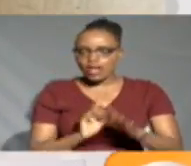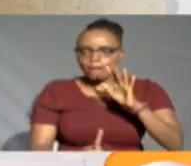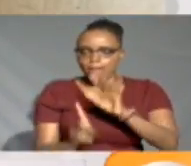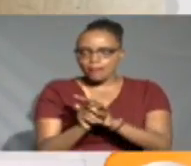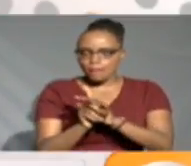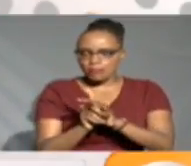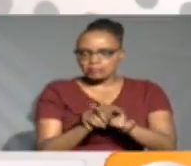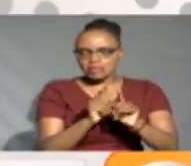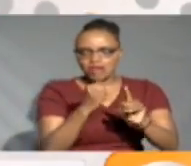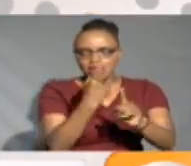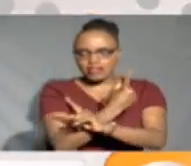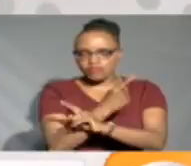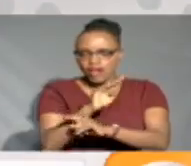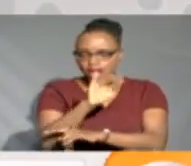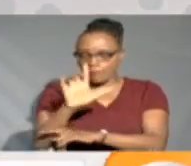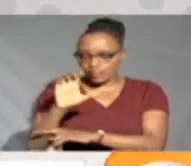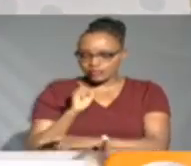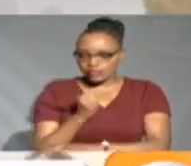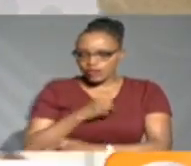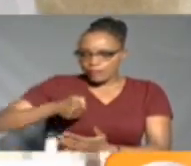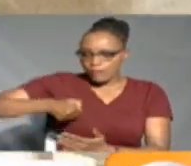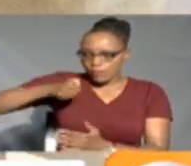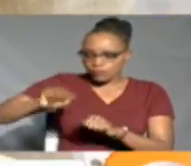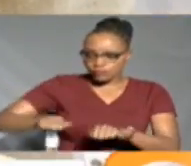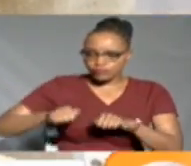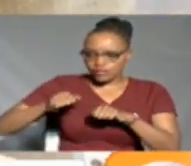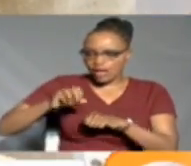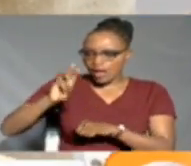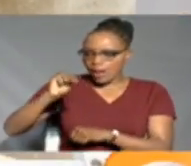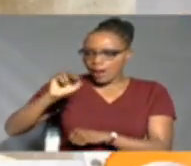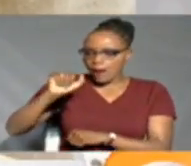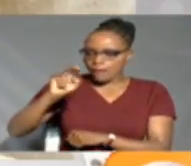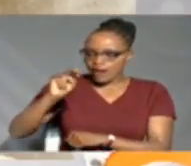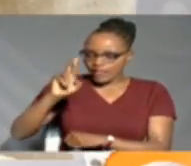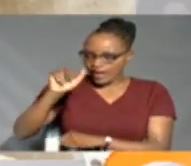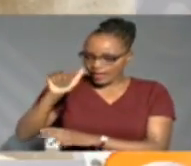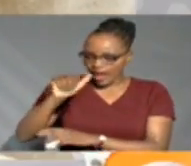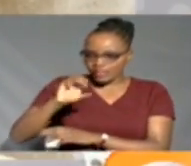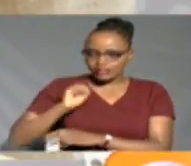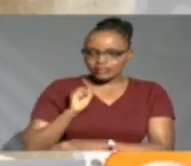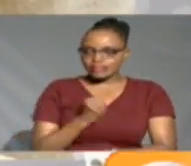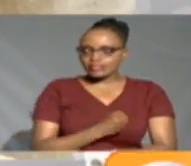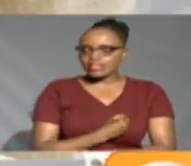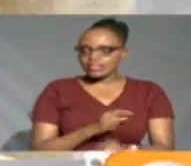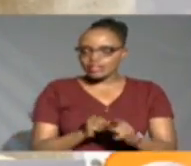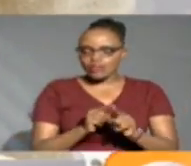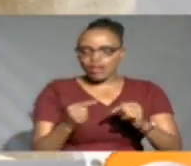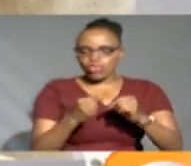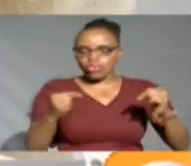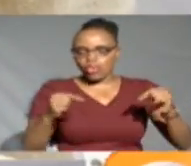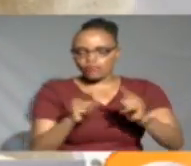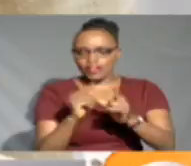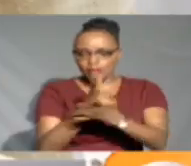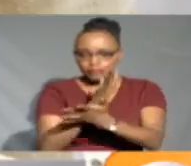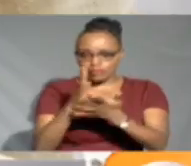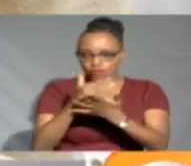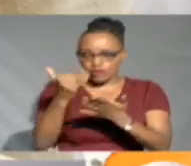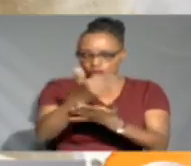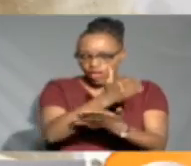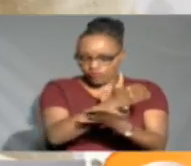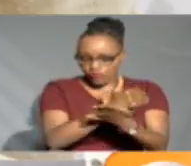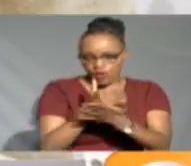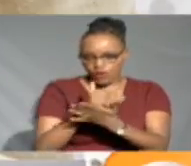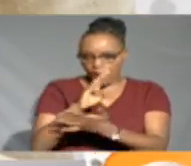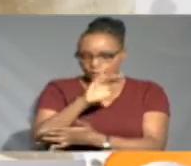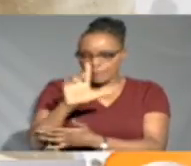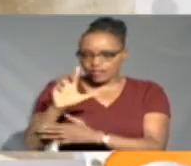counter bill. The Senate Budget Committee, chaired by Mandera Senator Mohamed Mahmood, has in its parallel division of revenue bill allocated